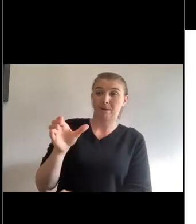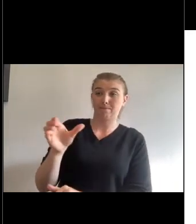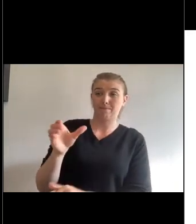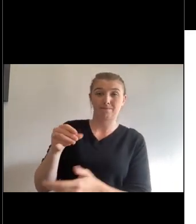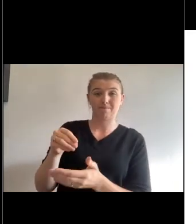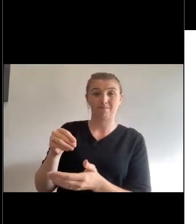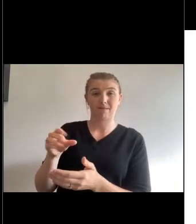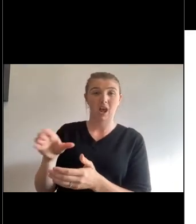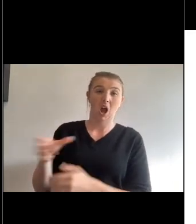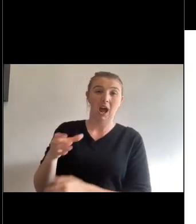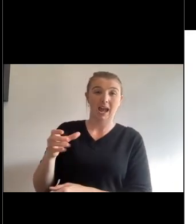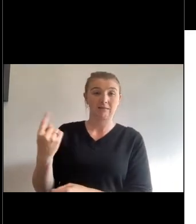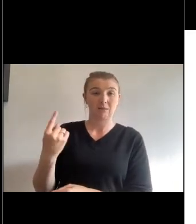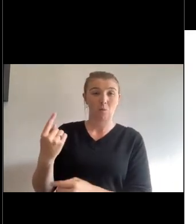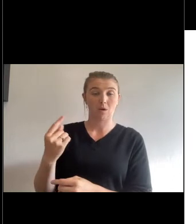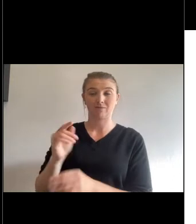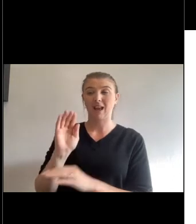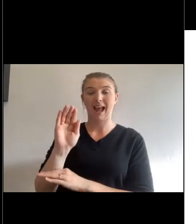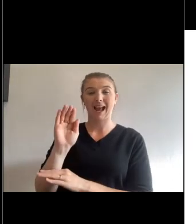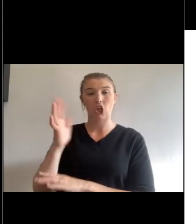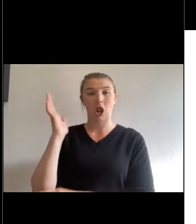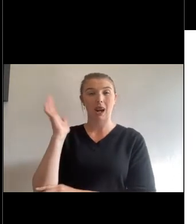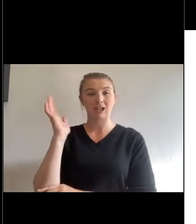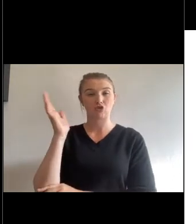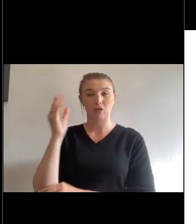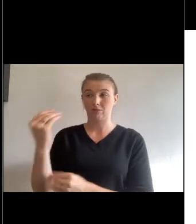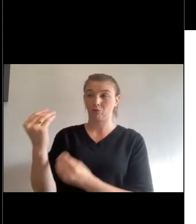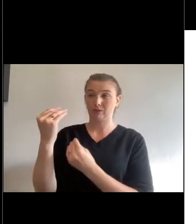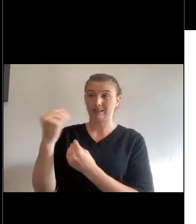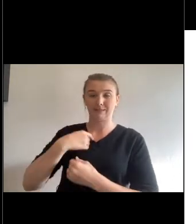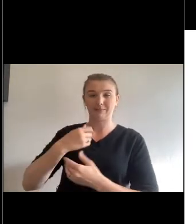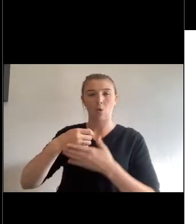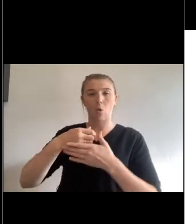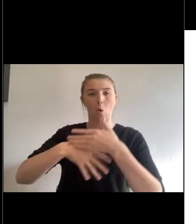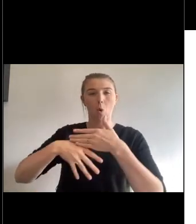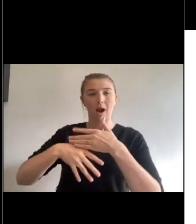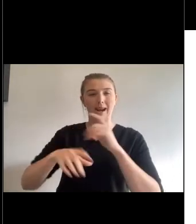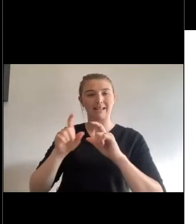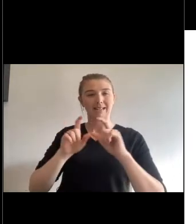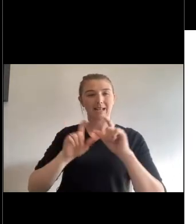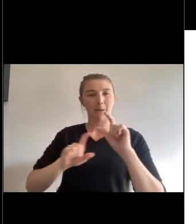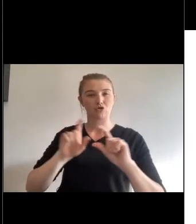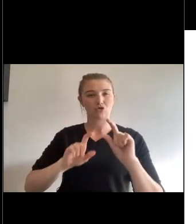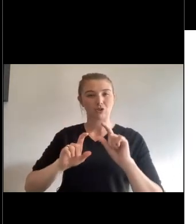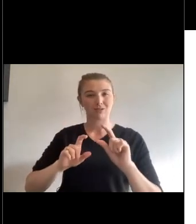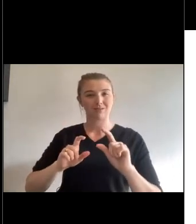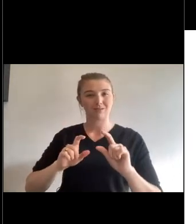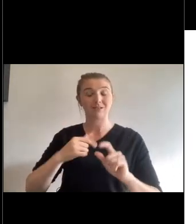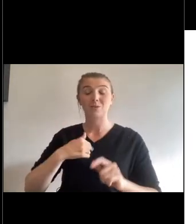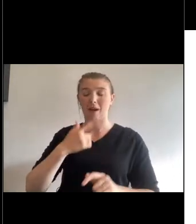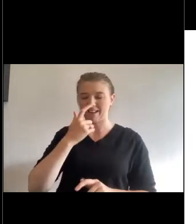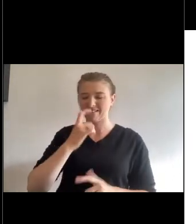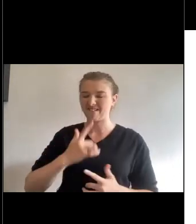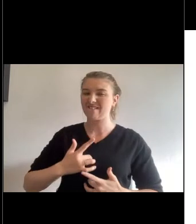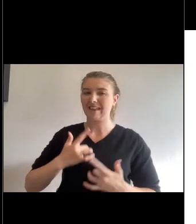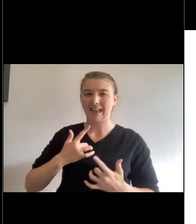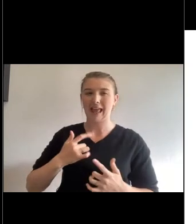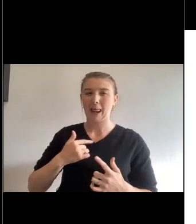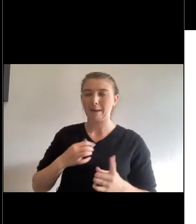an external lecturer to help me with my organic chemistry. And certainly I could feel my organic chemistry was